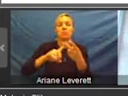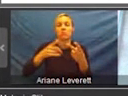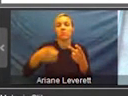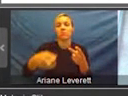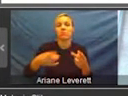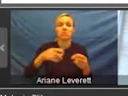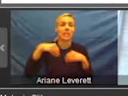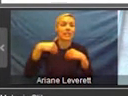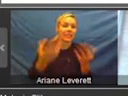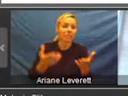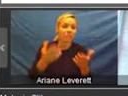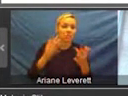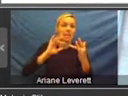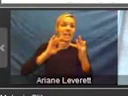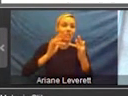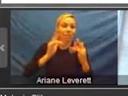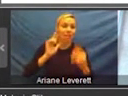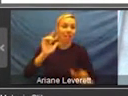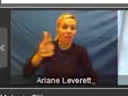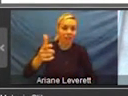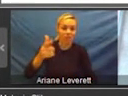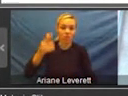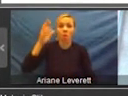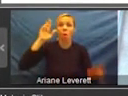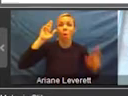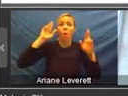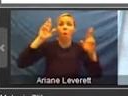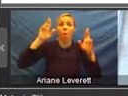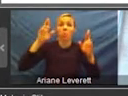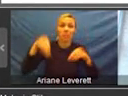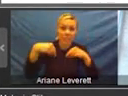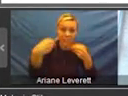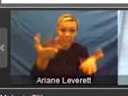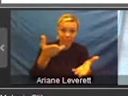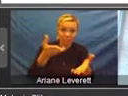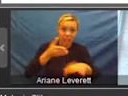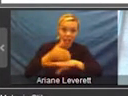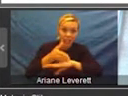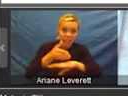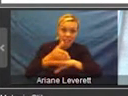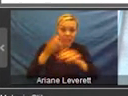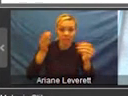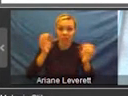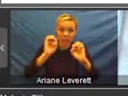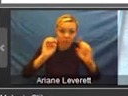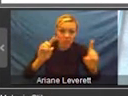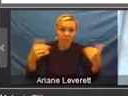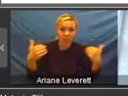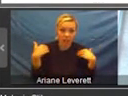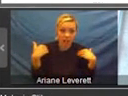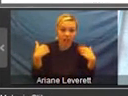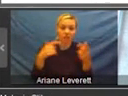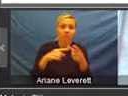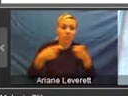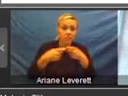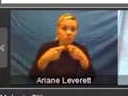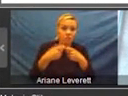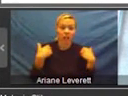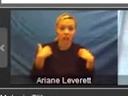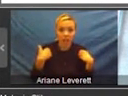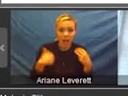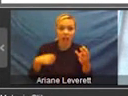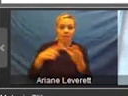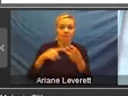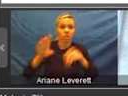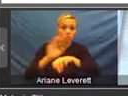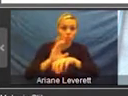access to educational sources, that this would be enough to encourage people to learn something, that this would in itself be